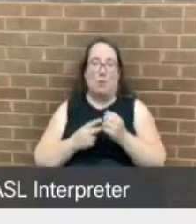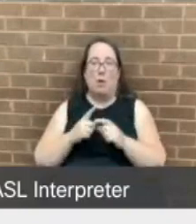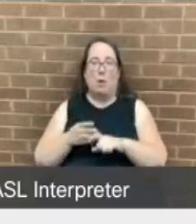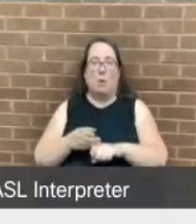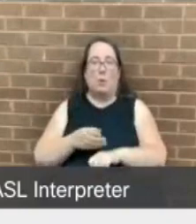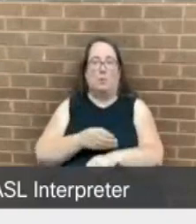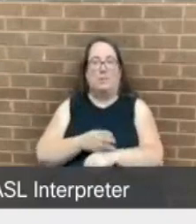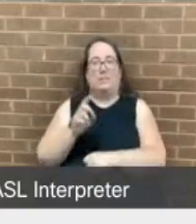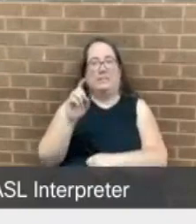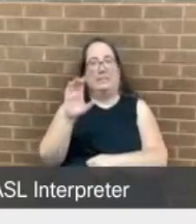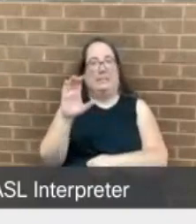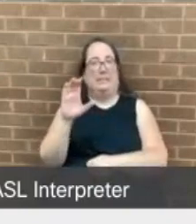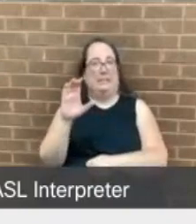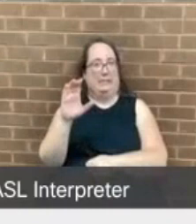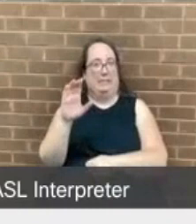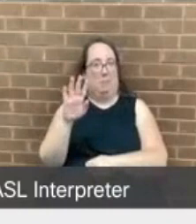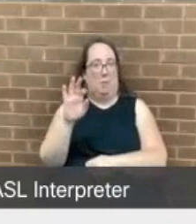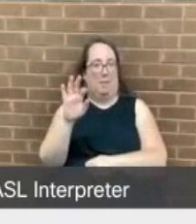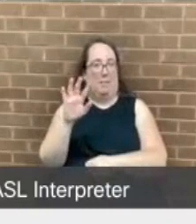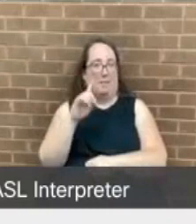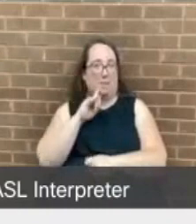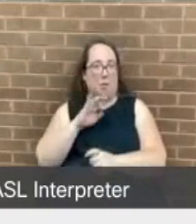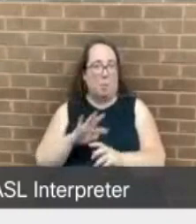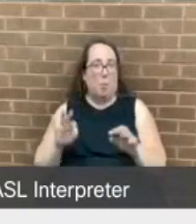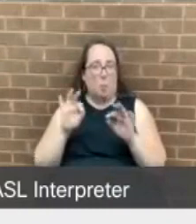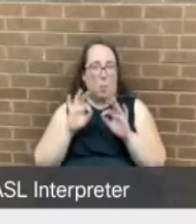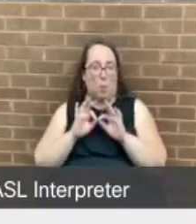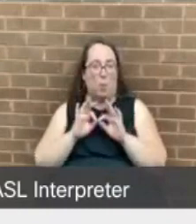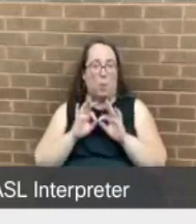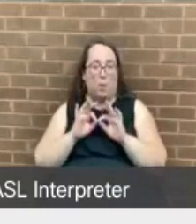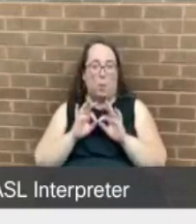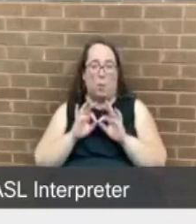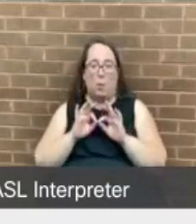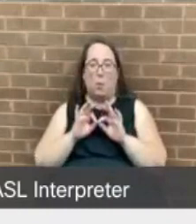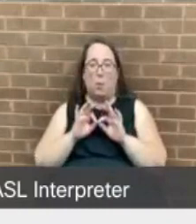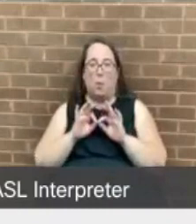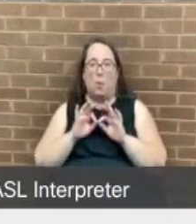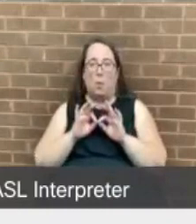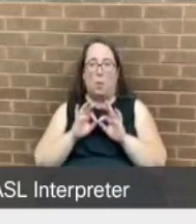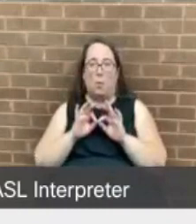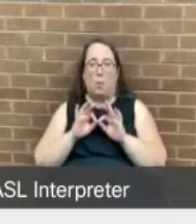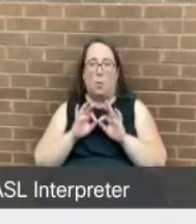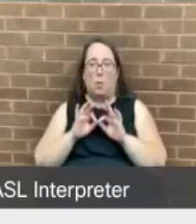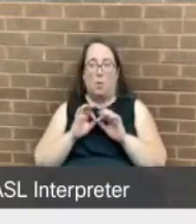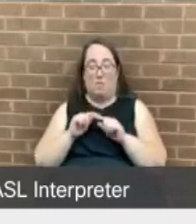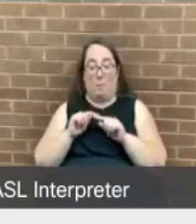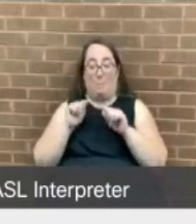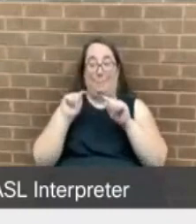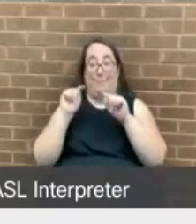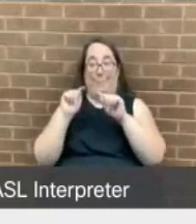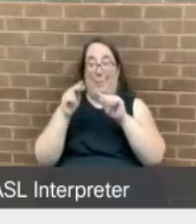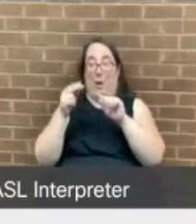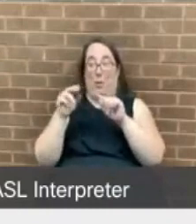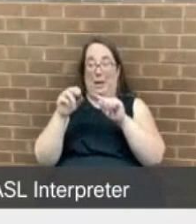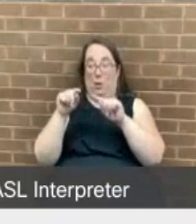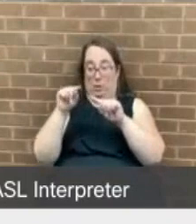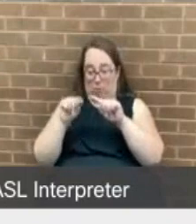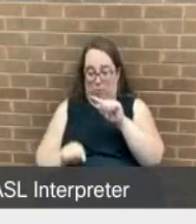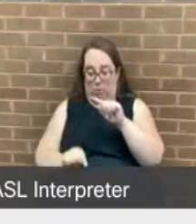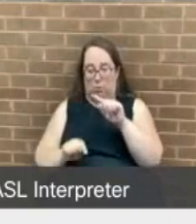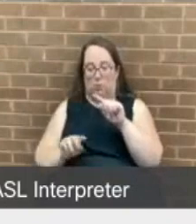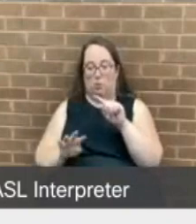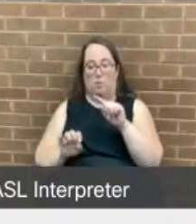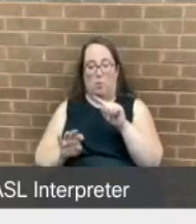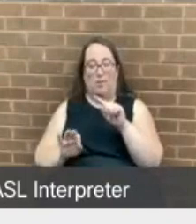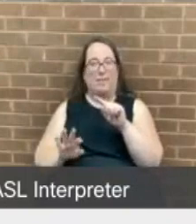DC Beltway are important, you know, there's still that stretch to be able to get from here down to those projects